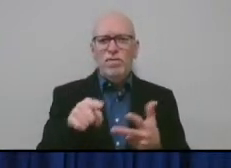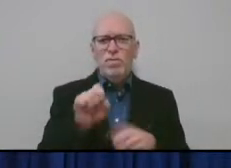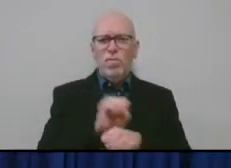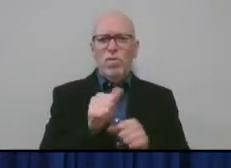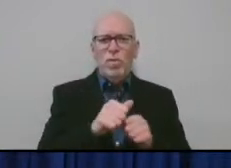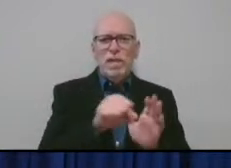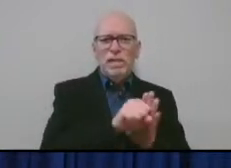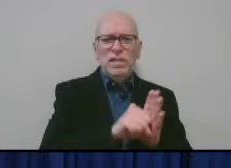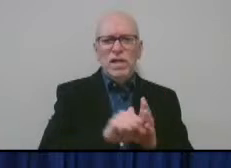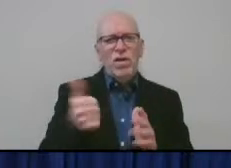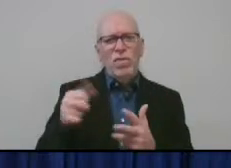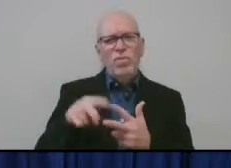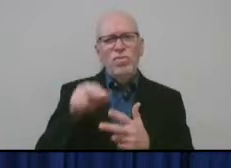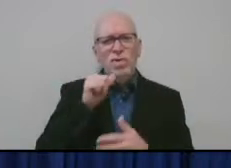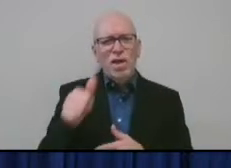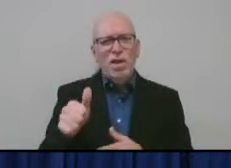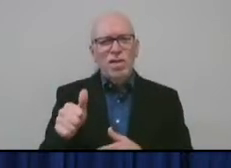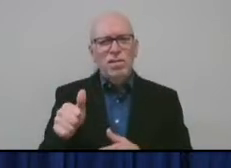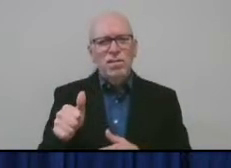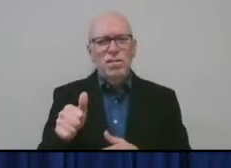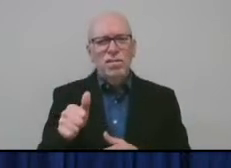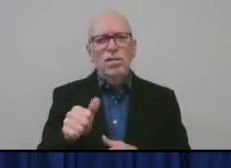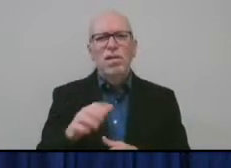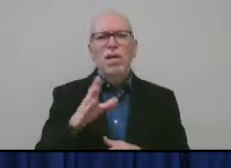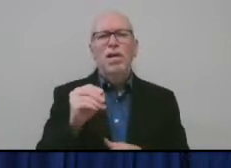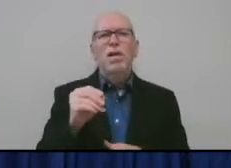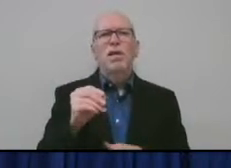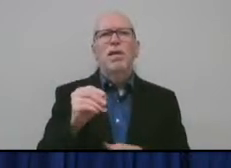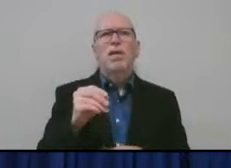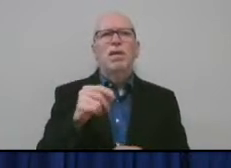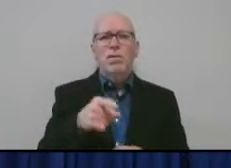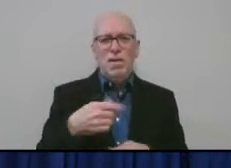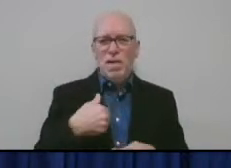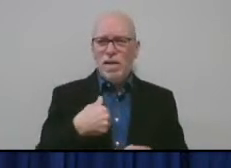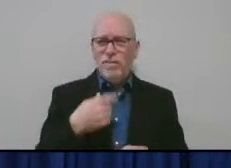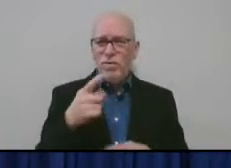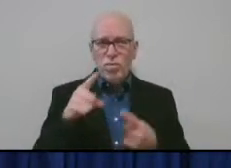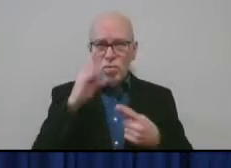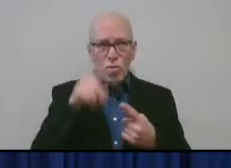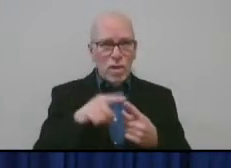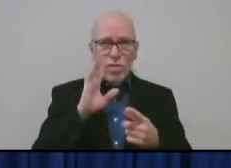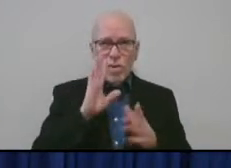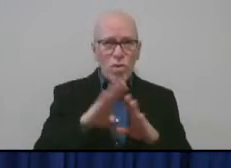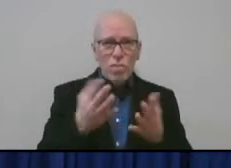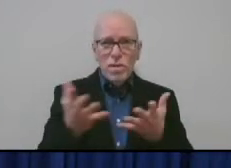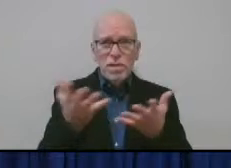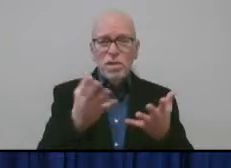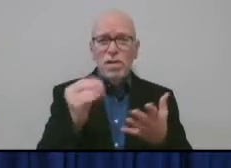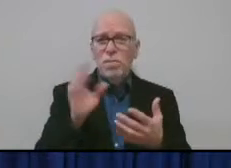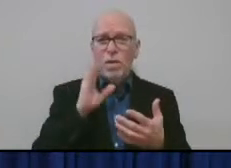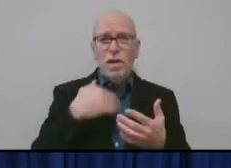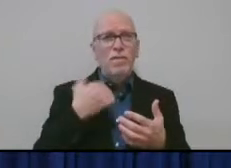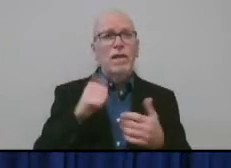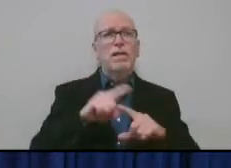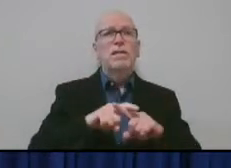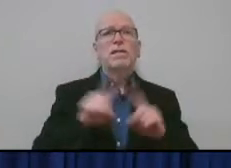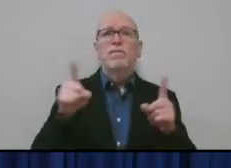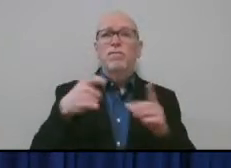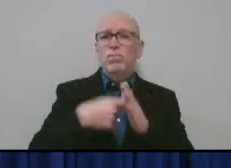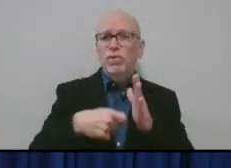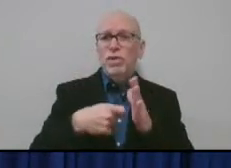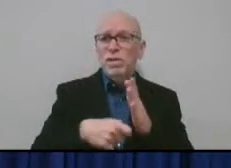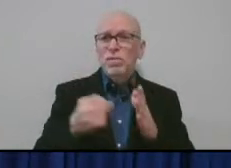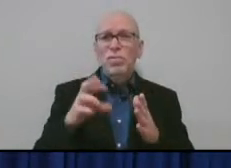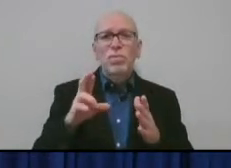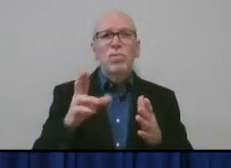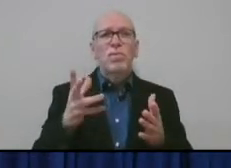but the other one is not? And then along with that, do you have a date on when this will open up? And will there be any different kind of pricing for this, or